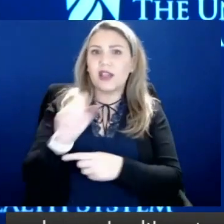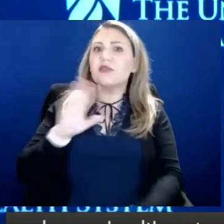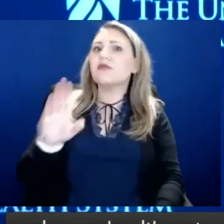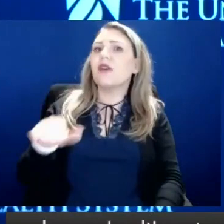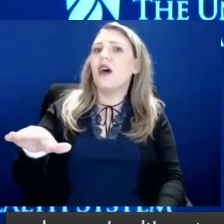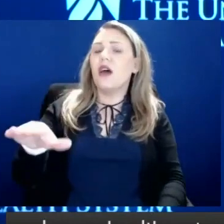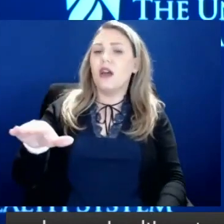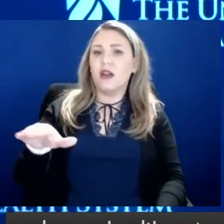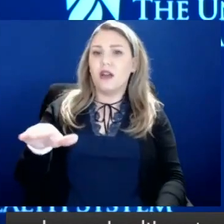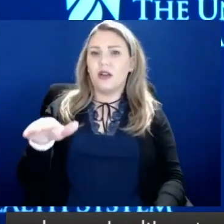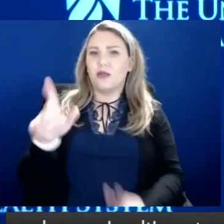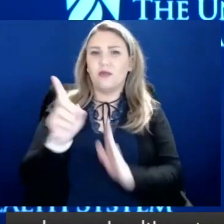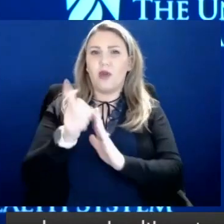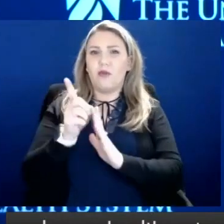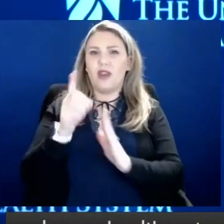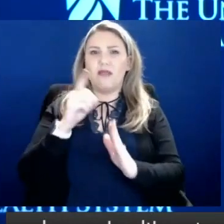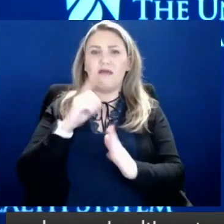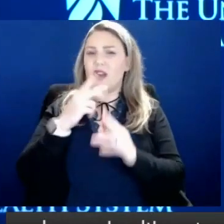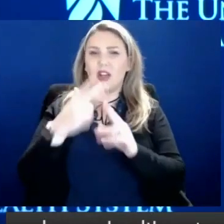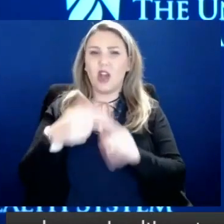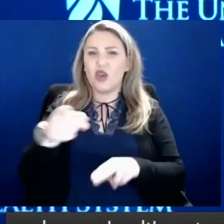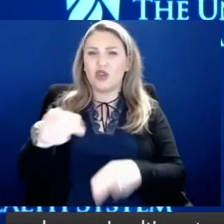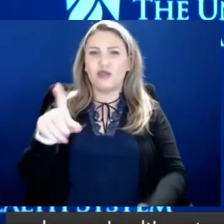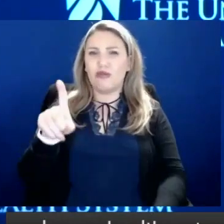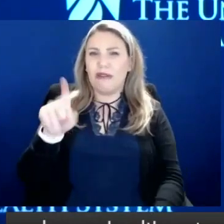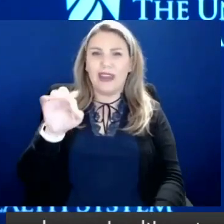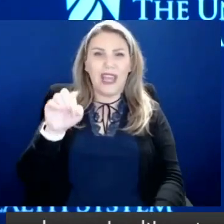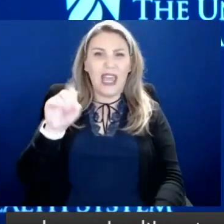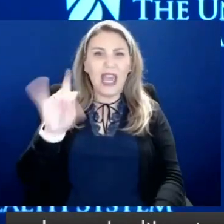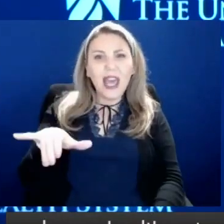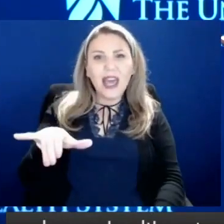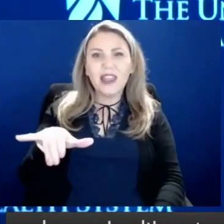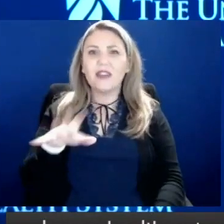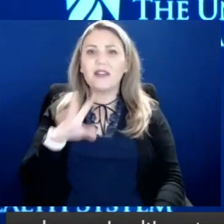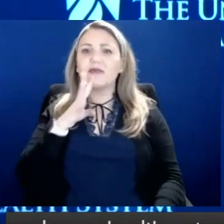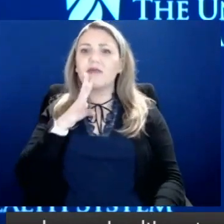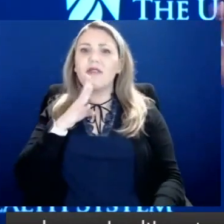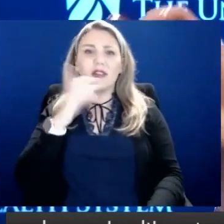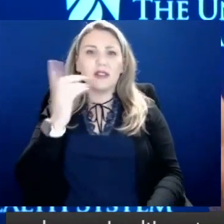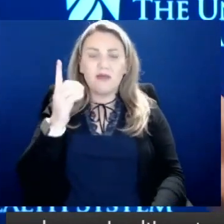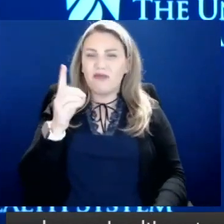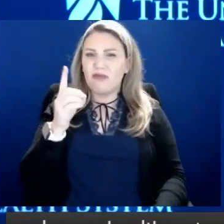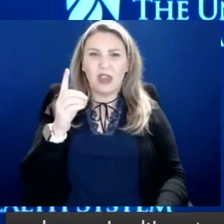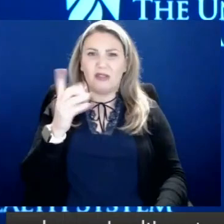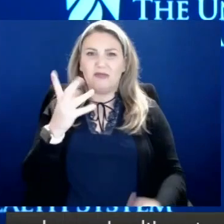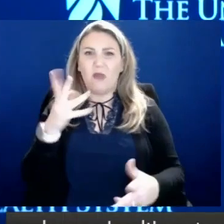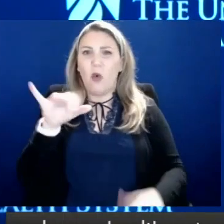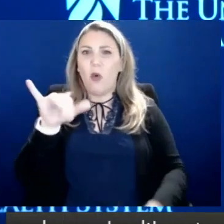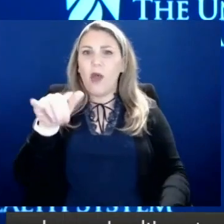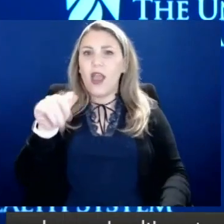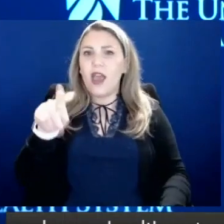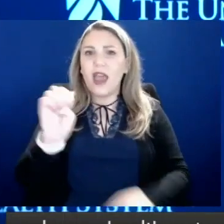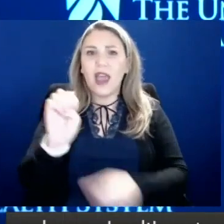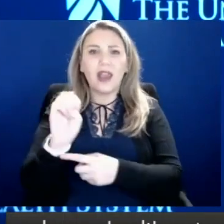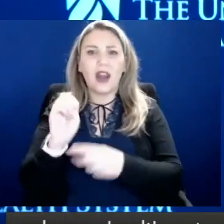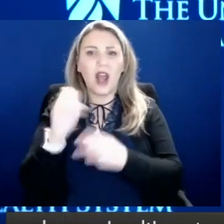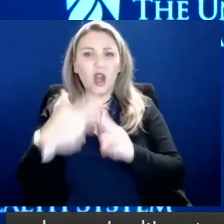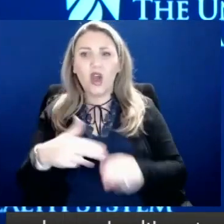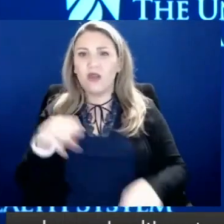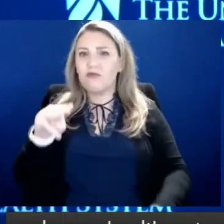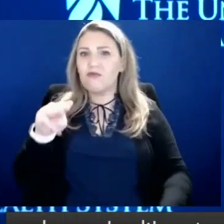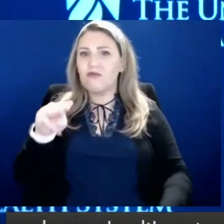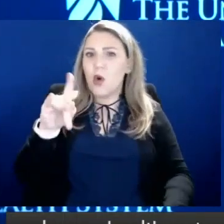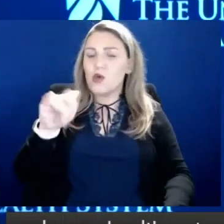I called you Kathy. I was talking to someone whose name was Wayne, and I called him something completely different, like Moses. I think I transposed the M and the